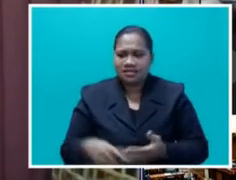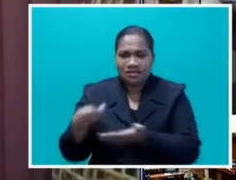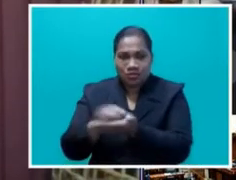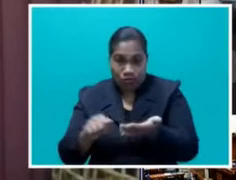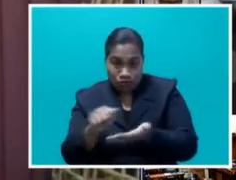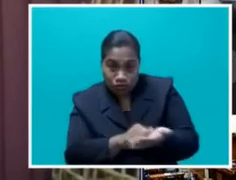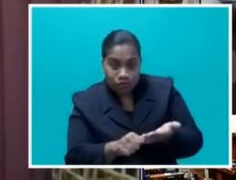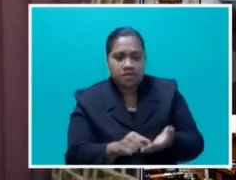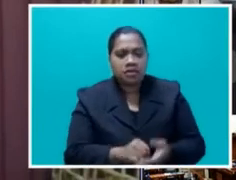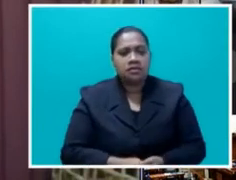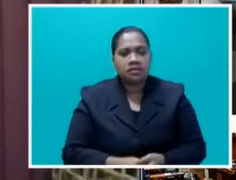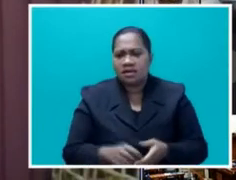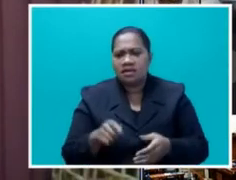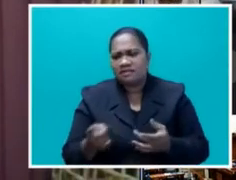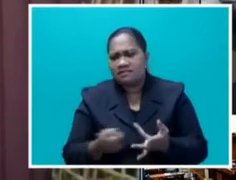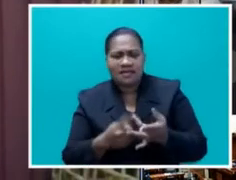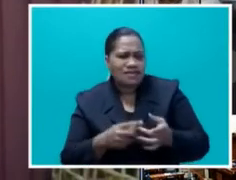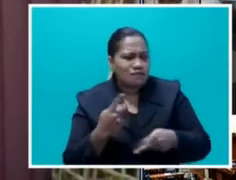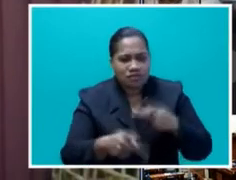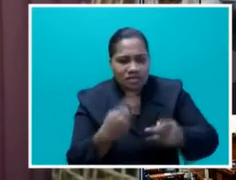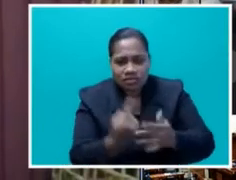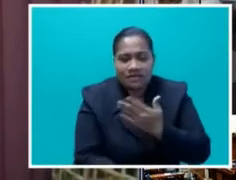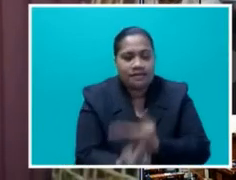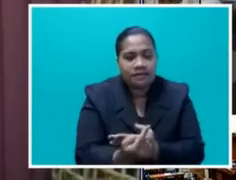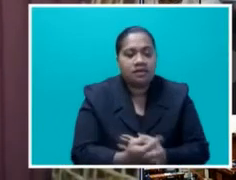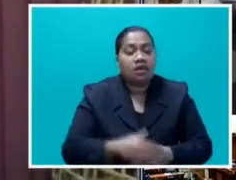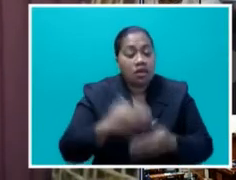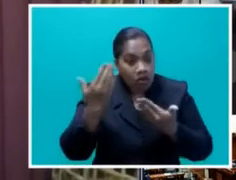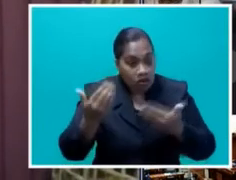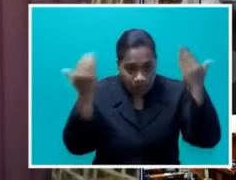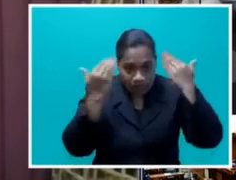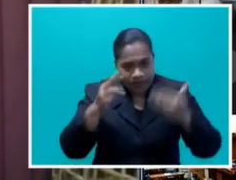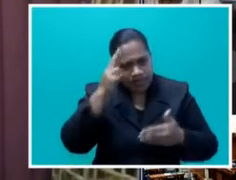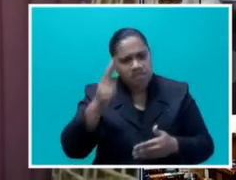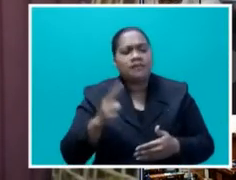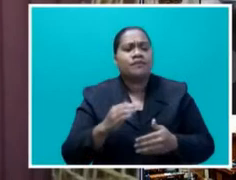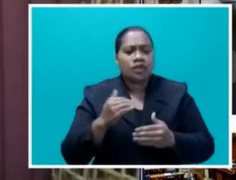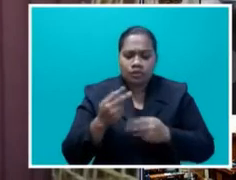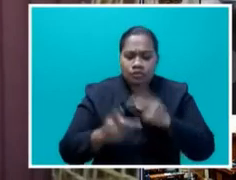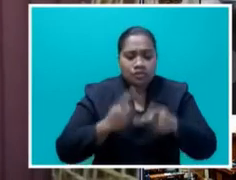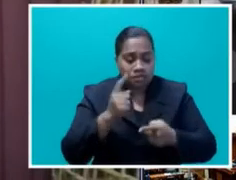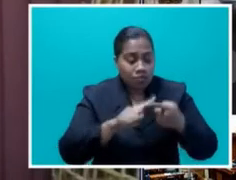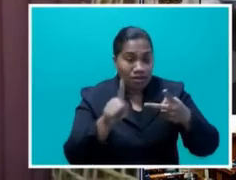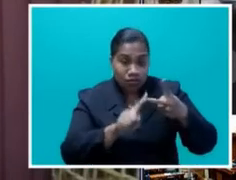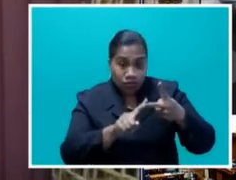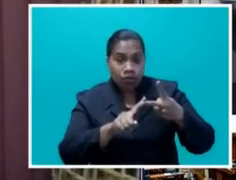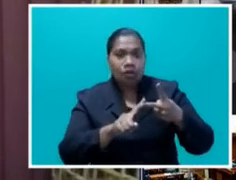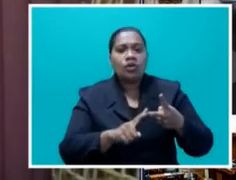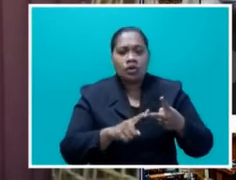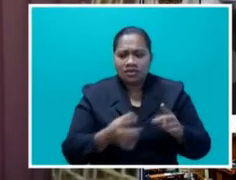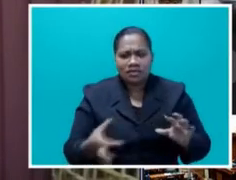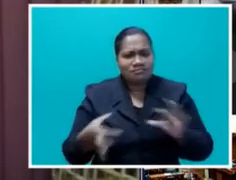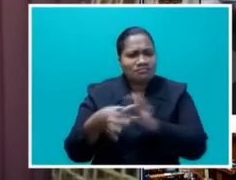RIE processes takes place. Honourable Speaker, sir, process 1 and 2 earlier mentioned on engagement with